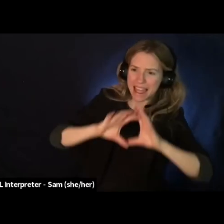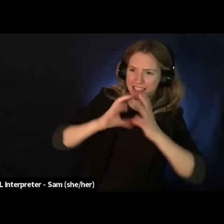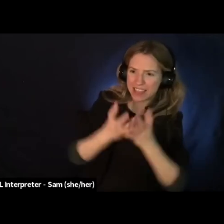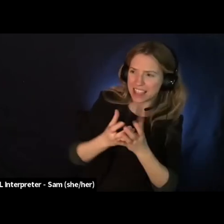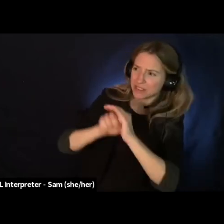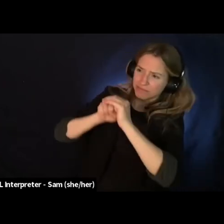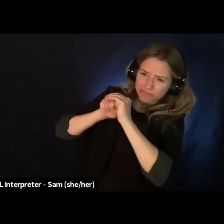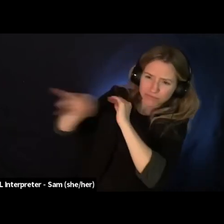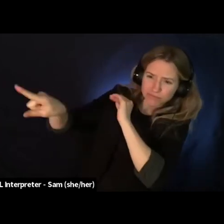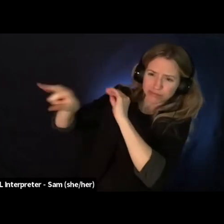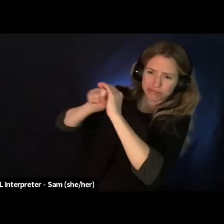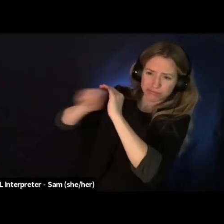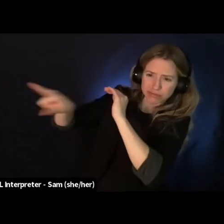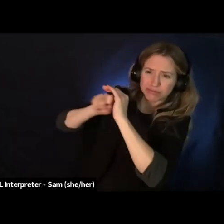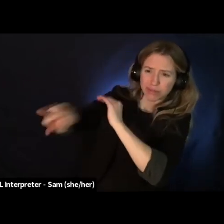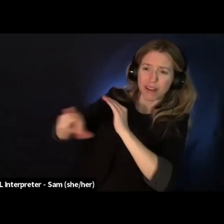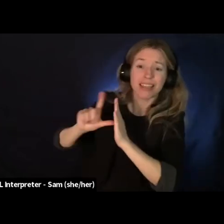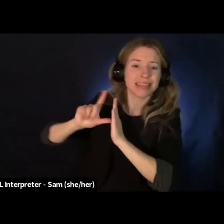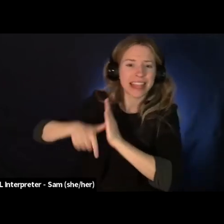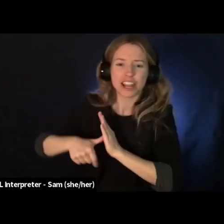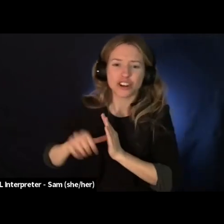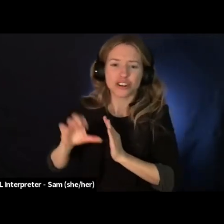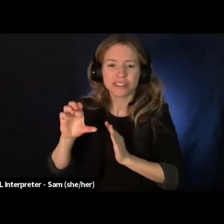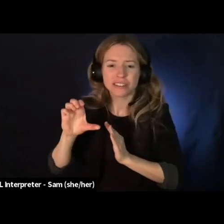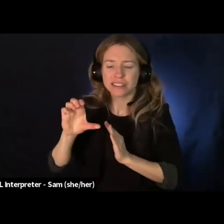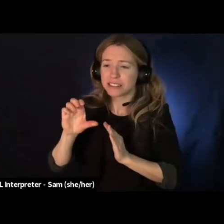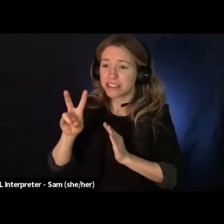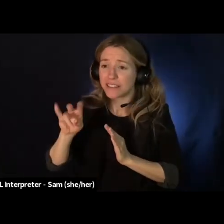the Lenape people who